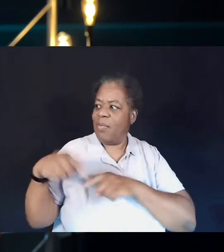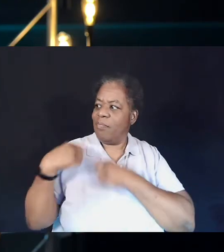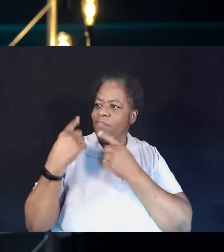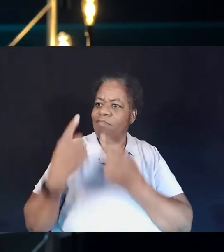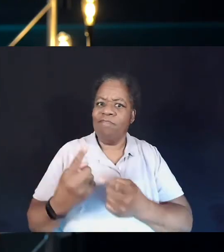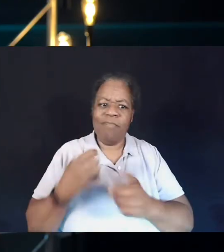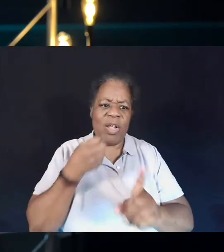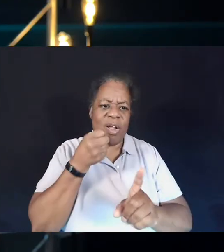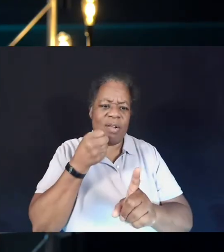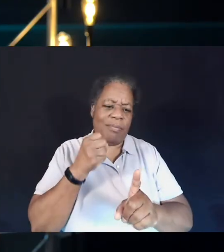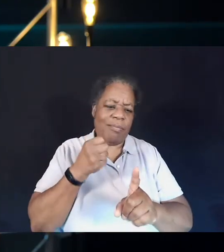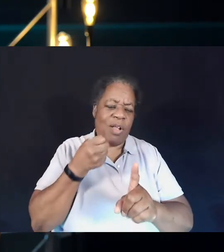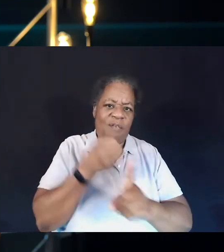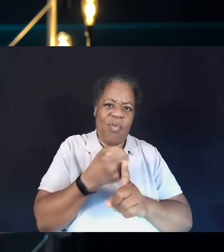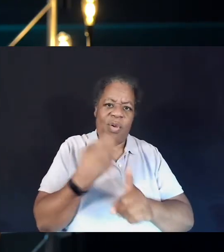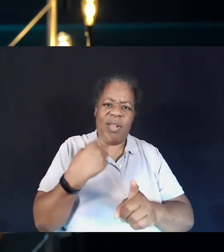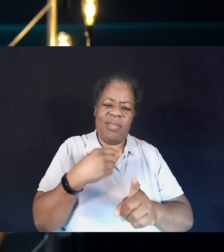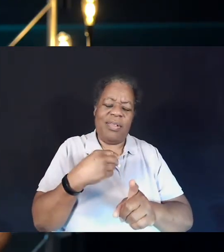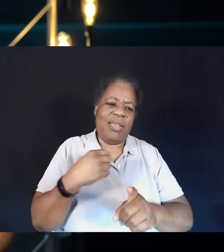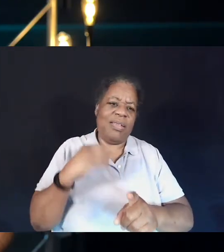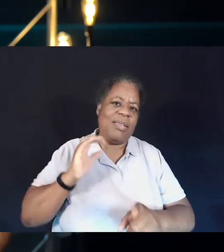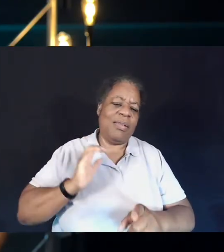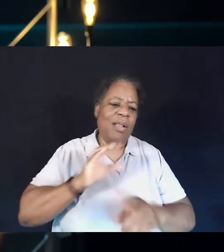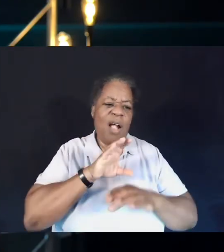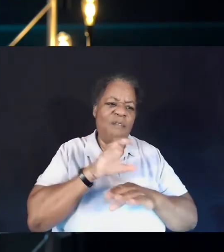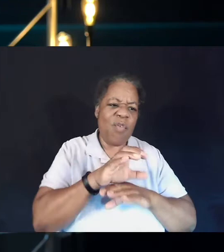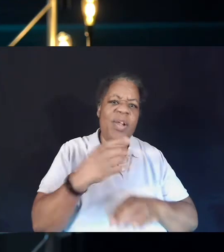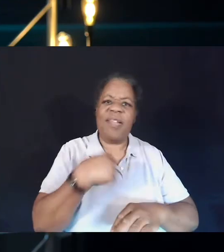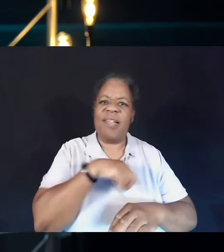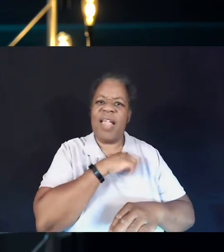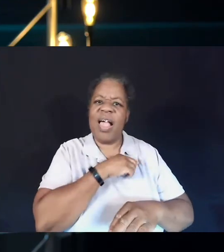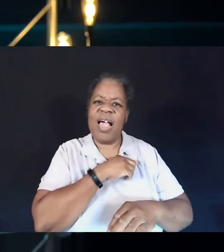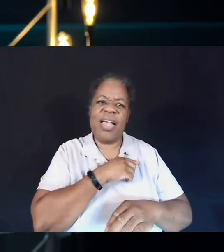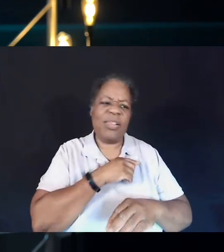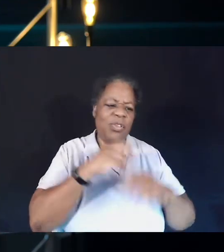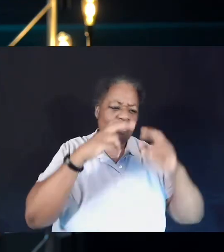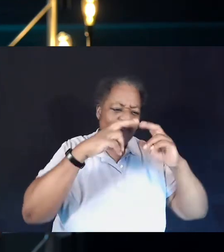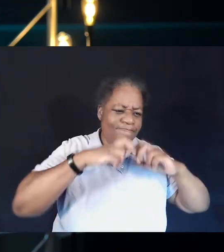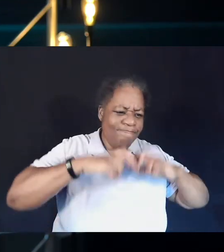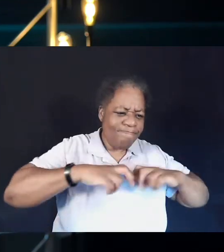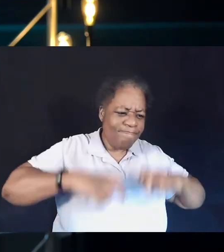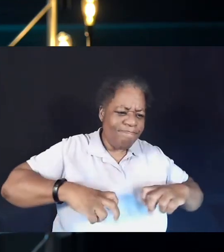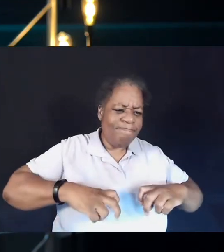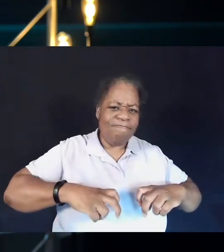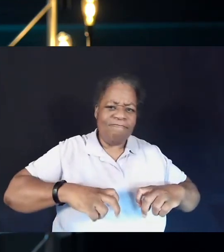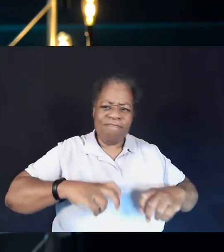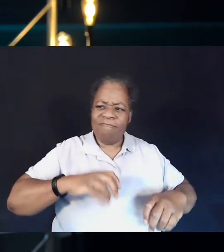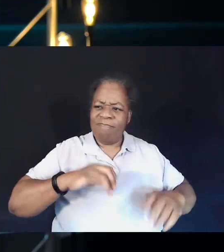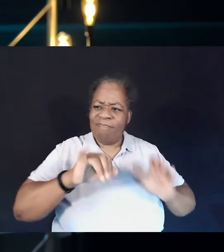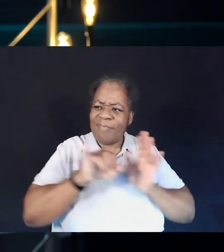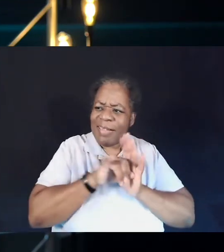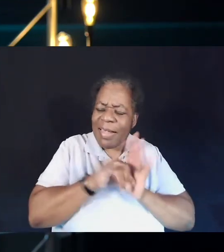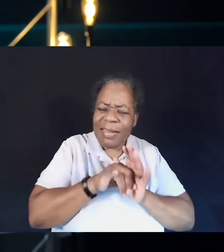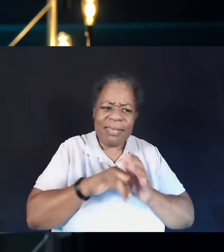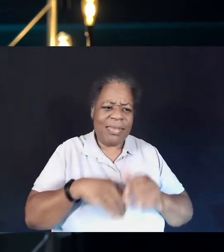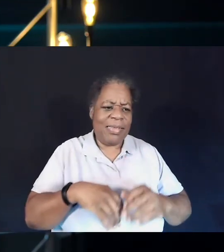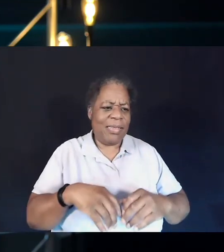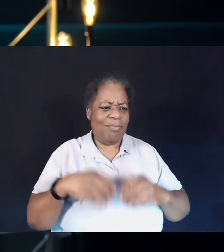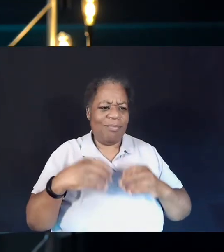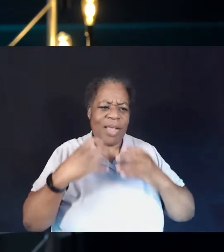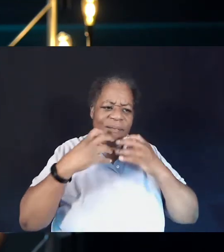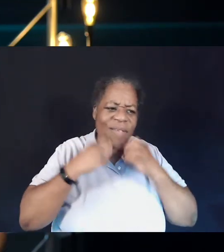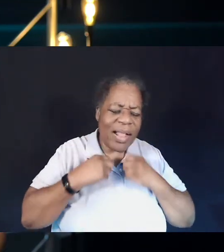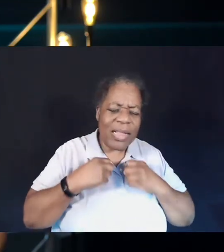deeply at our own values, our habits, and at our own identity ourselves. And in reassessing ourselves